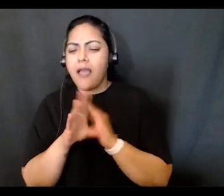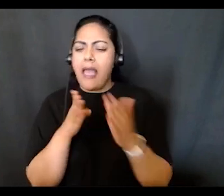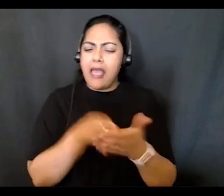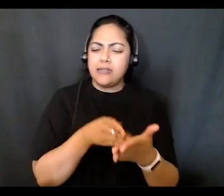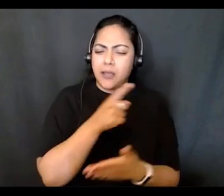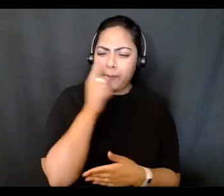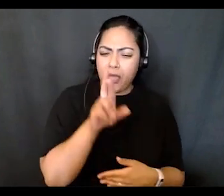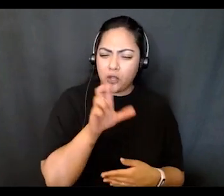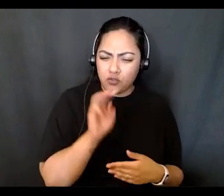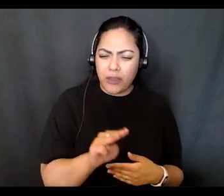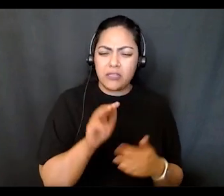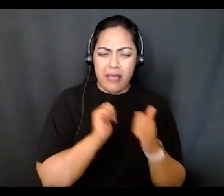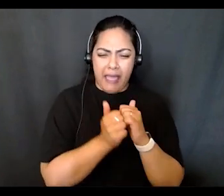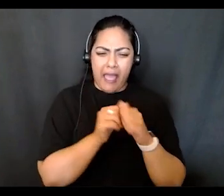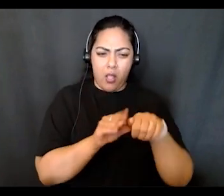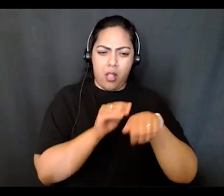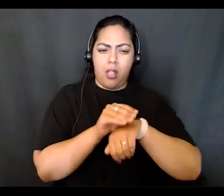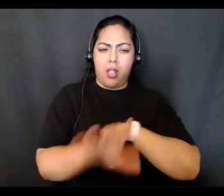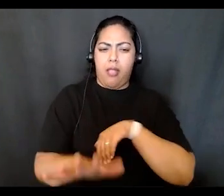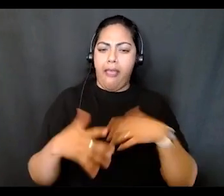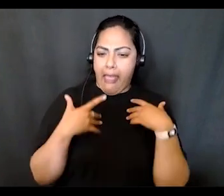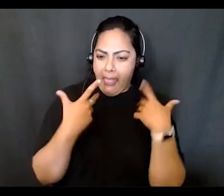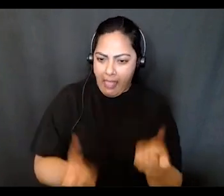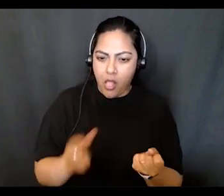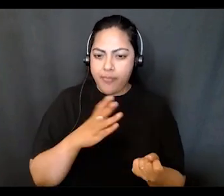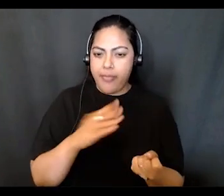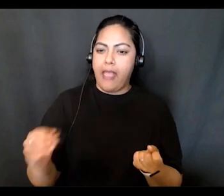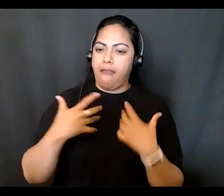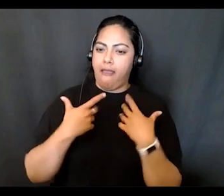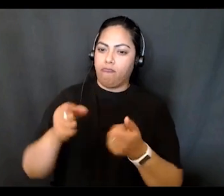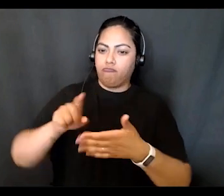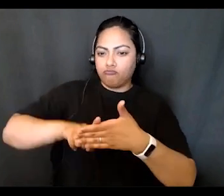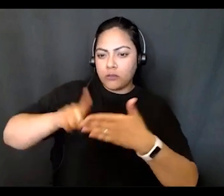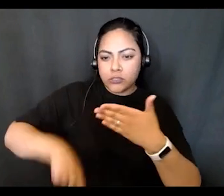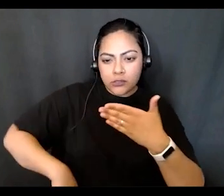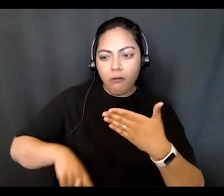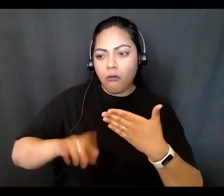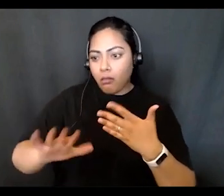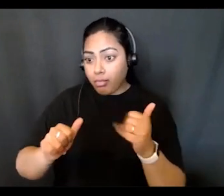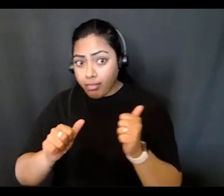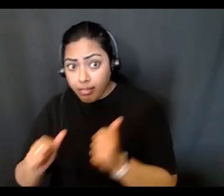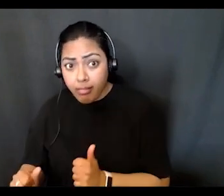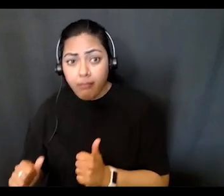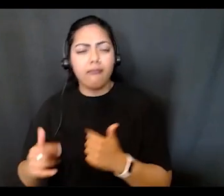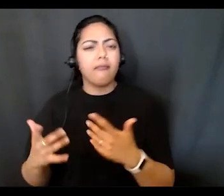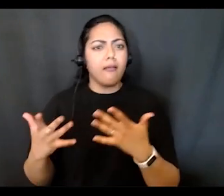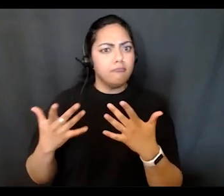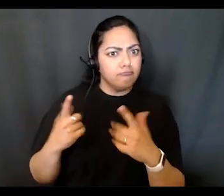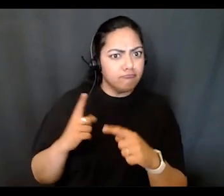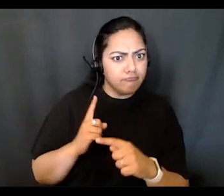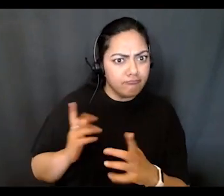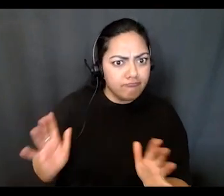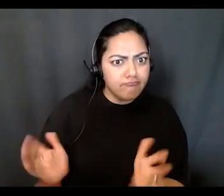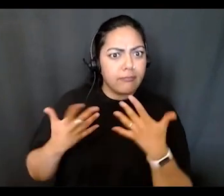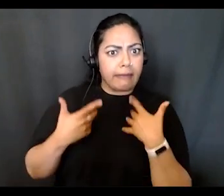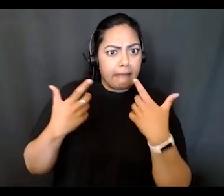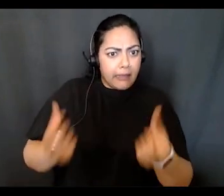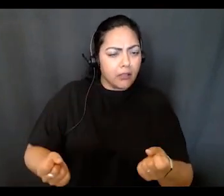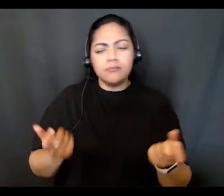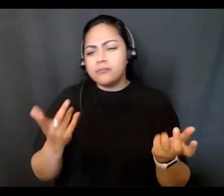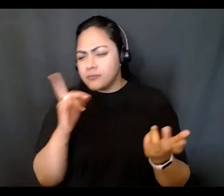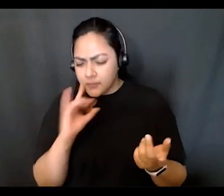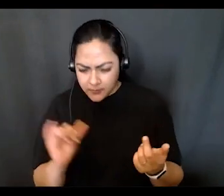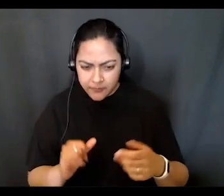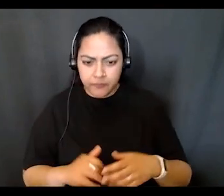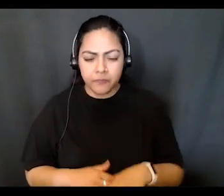shapes the determinants of health and health outcomes. And also, there's a lot of talk about cultural competency. I have